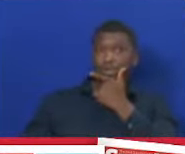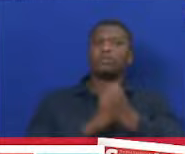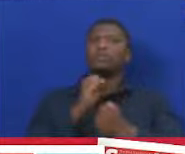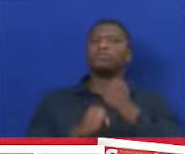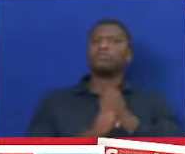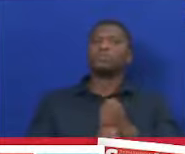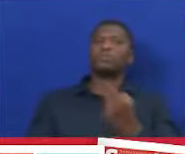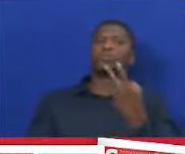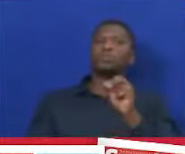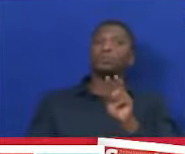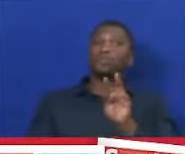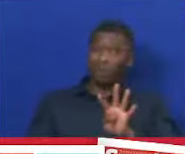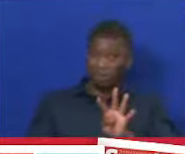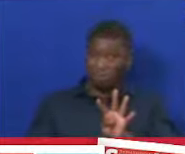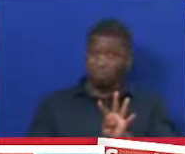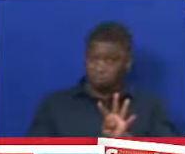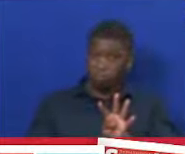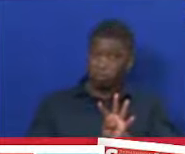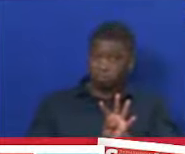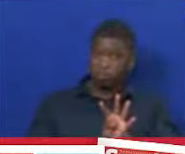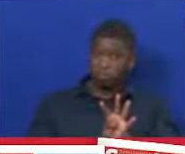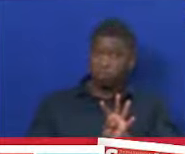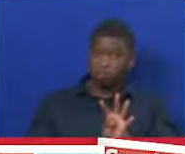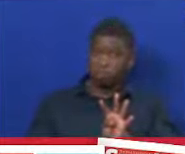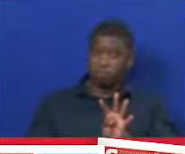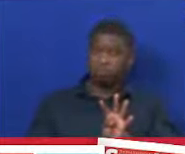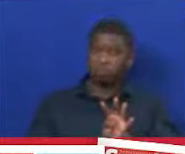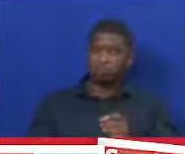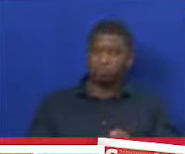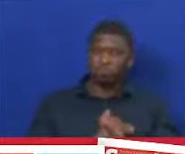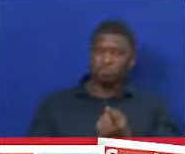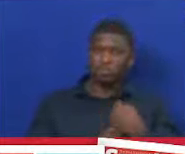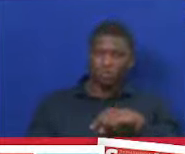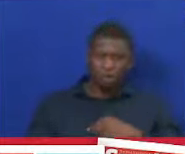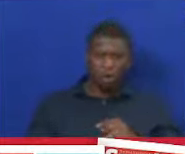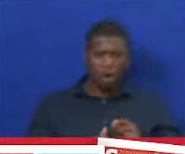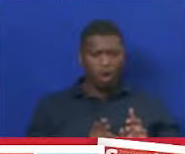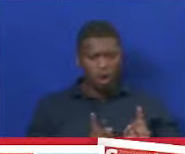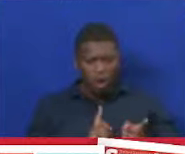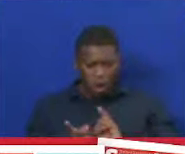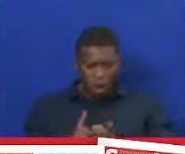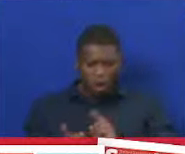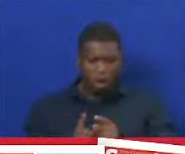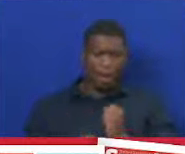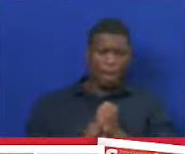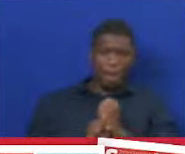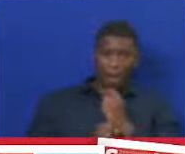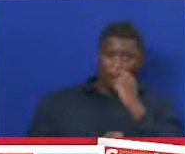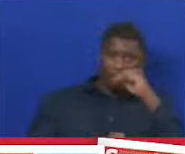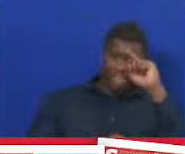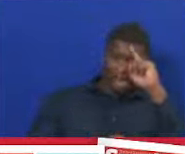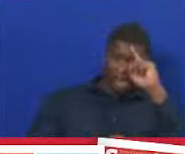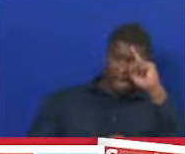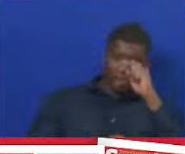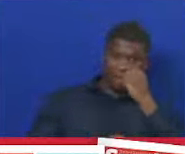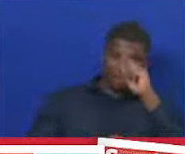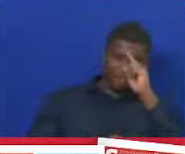a profiling was conducted on Mr. Vusumusi